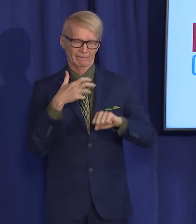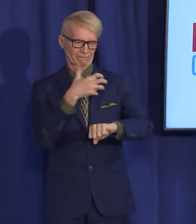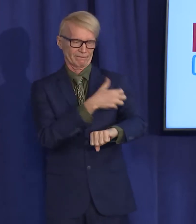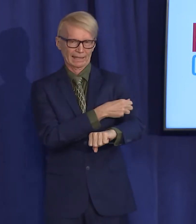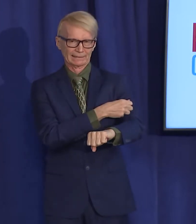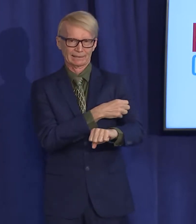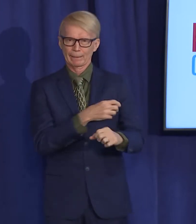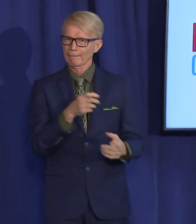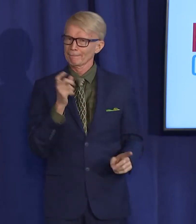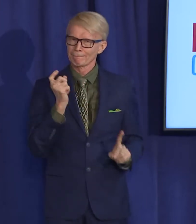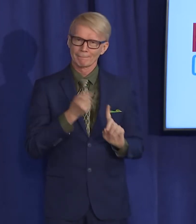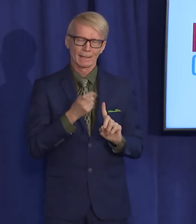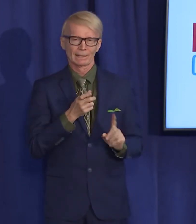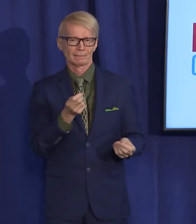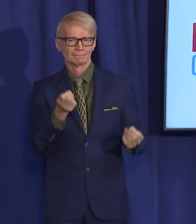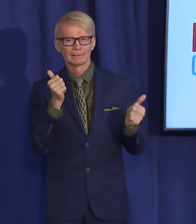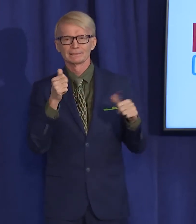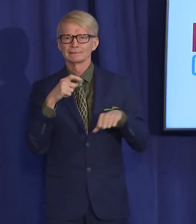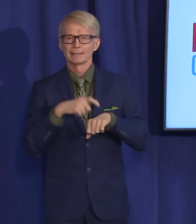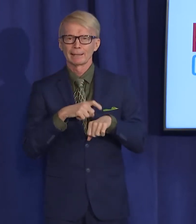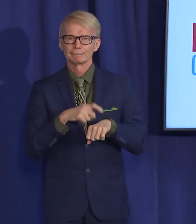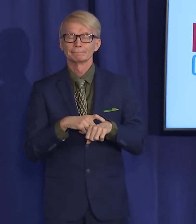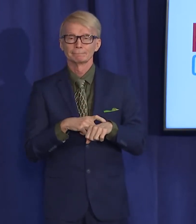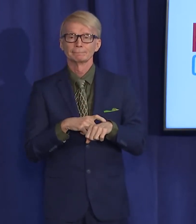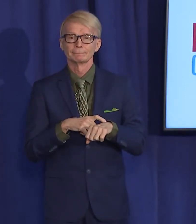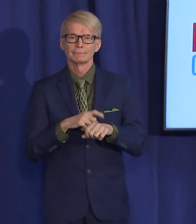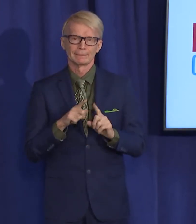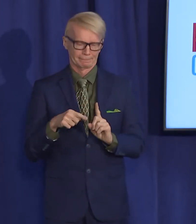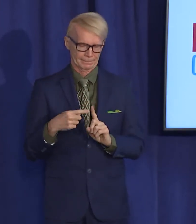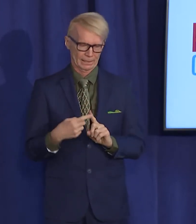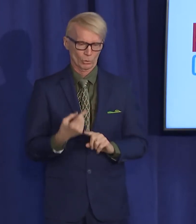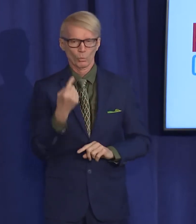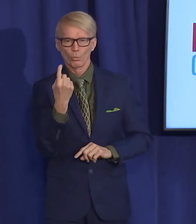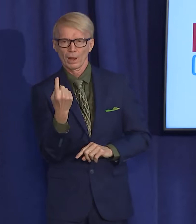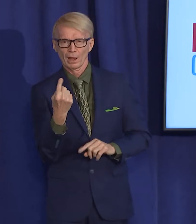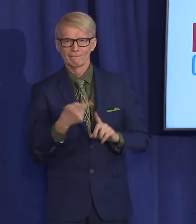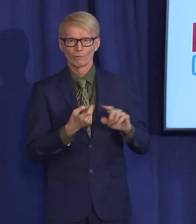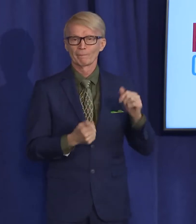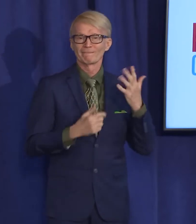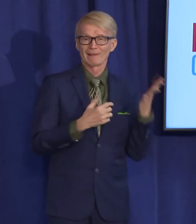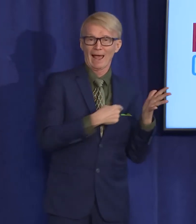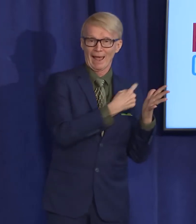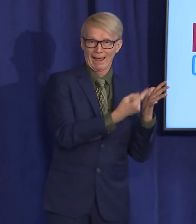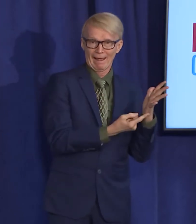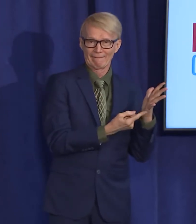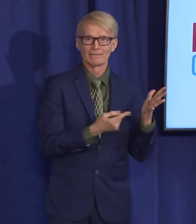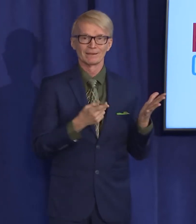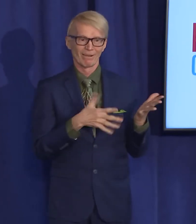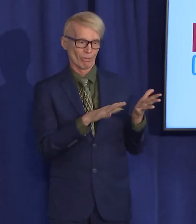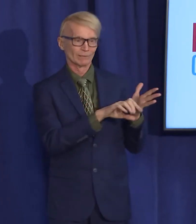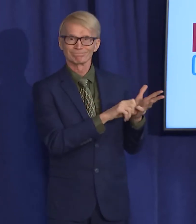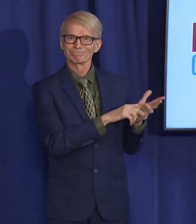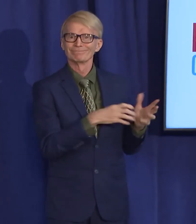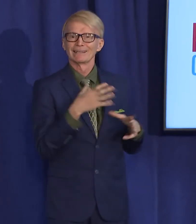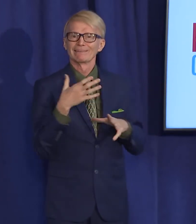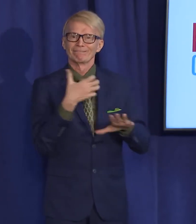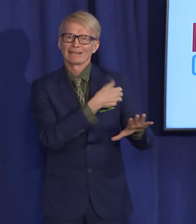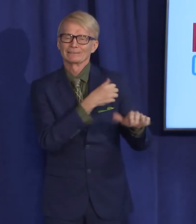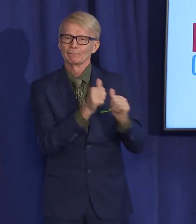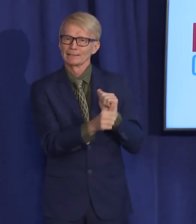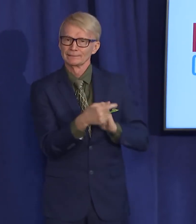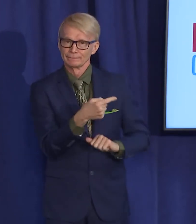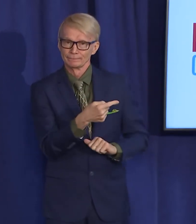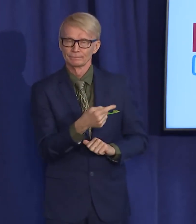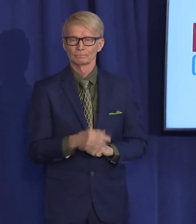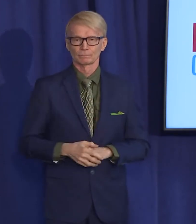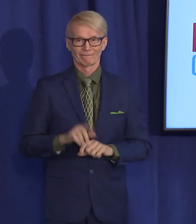in record time. Approximately 1 in 5 Chicago residents has now gotten at least a first dose of vaccine. If